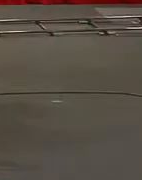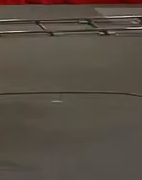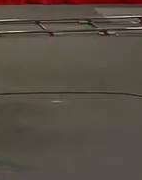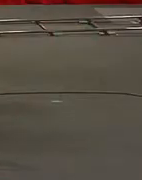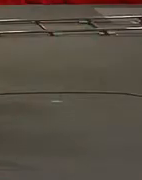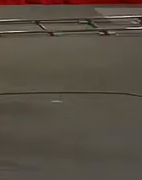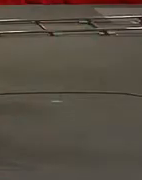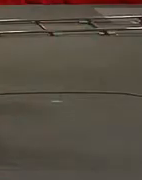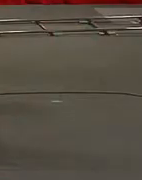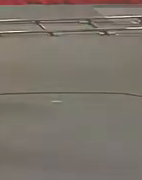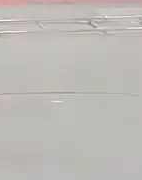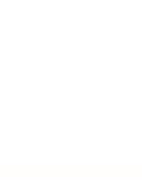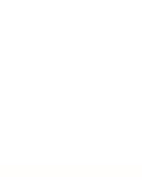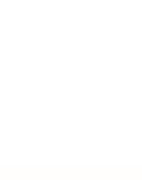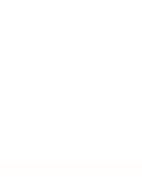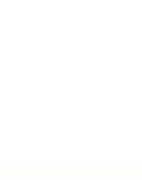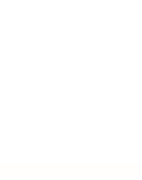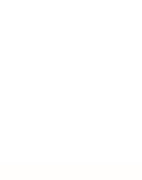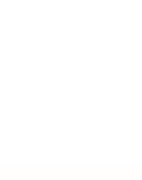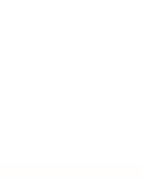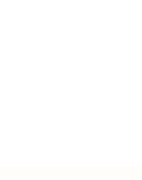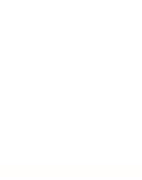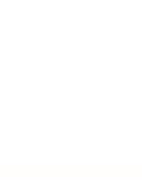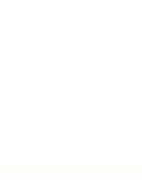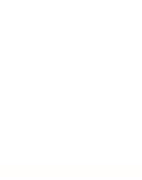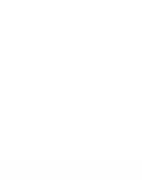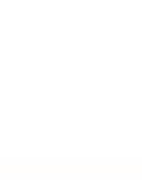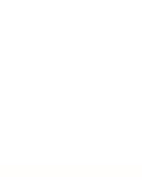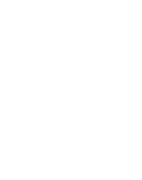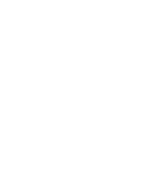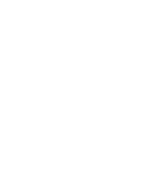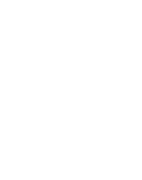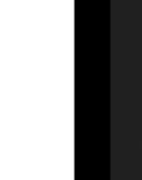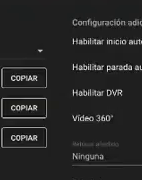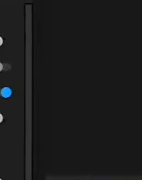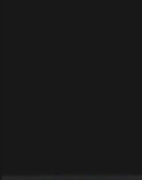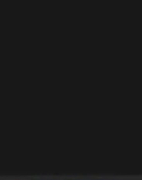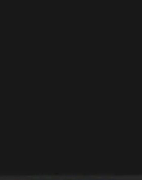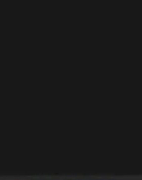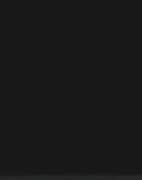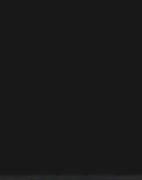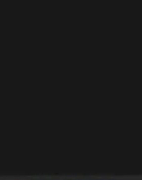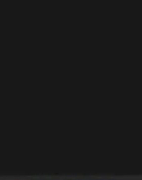municipalities will not be lifting any restrictions. Thank you, and we'll see you tomorrow.